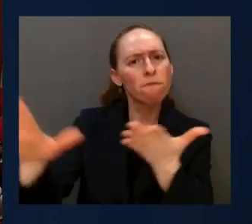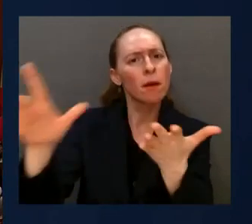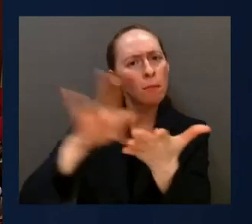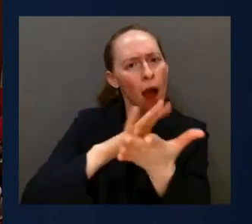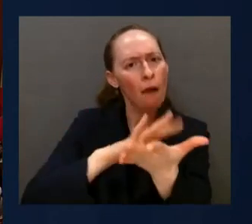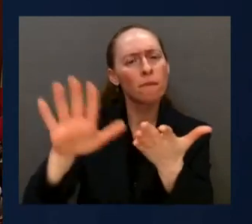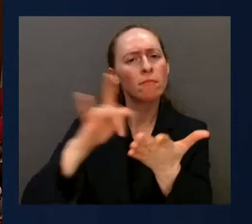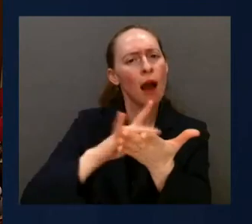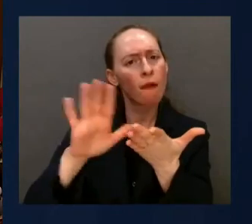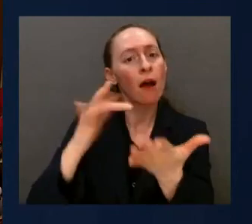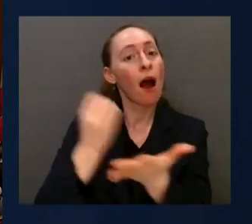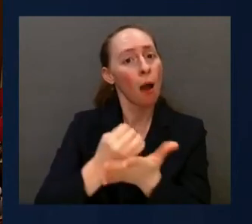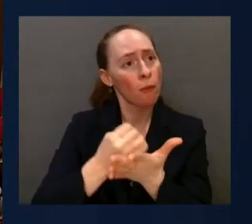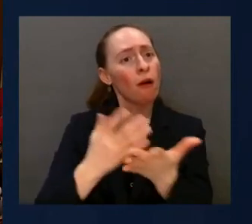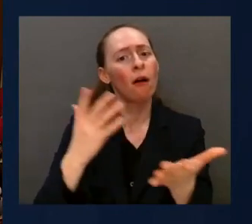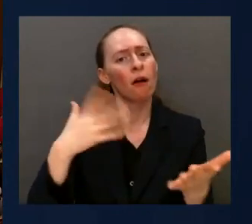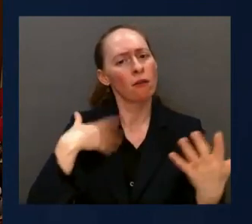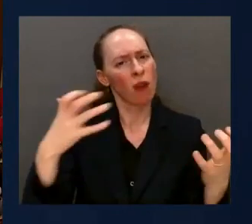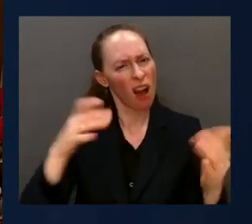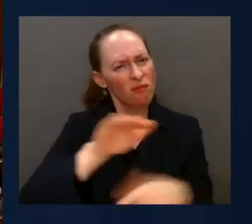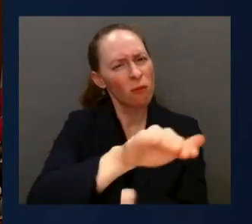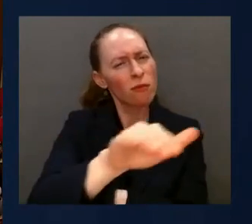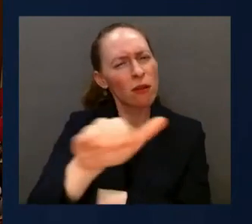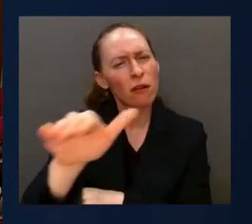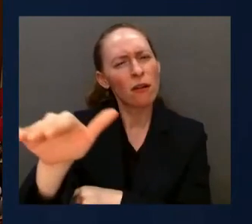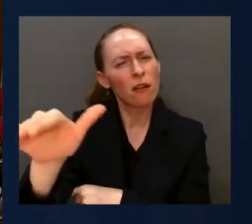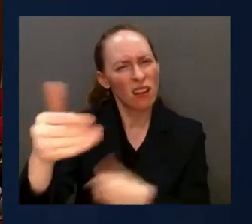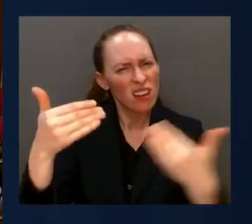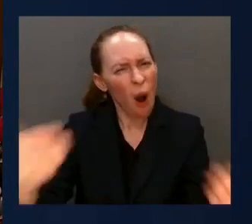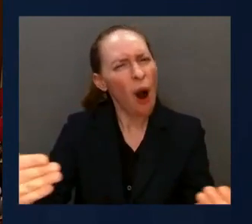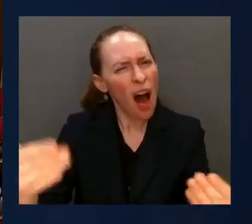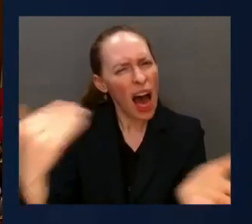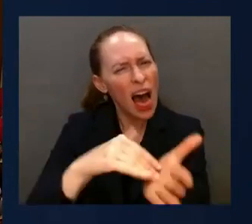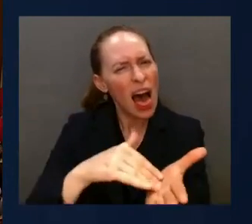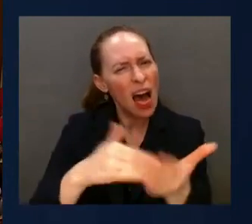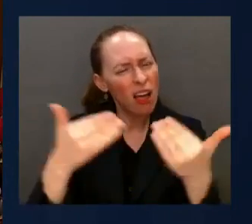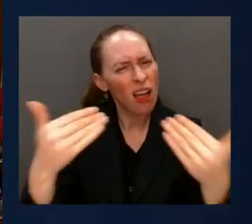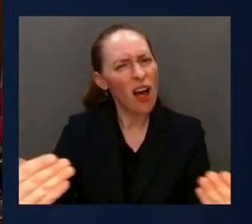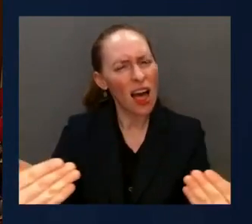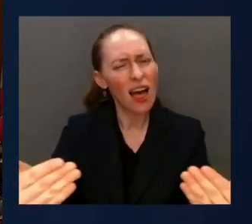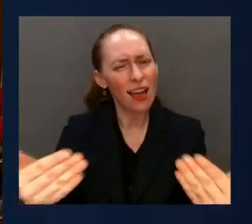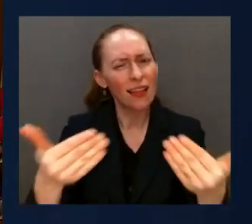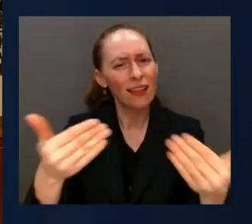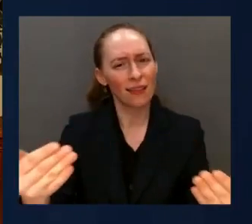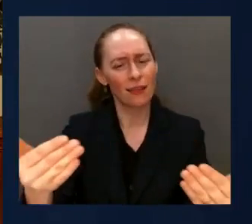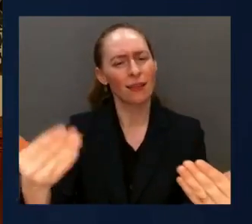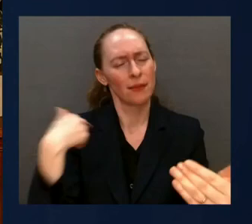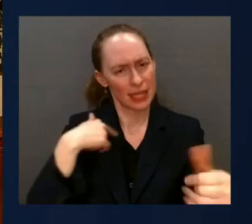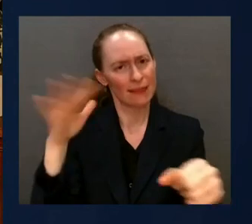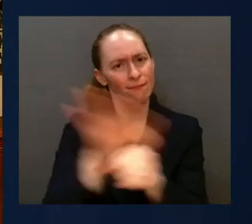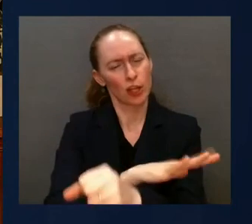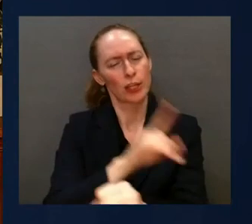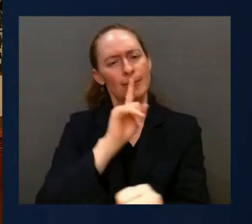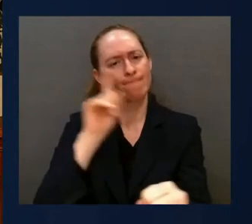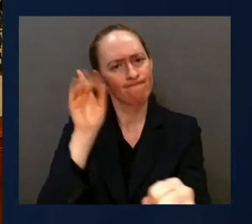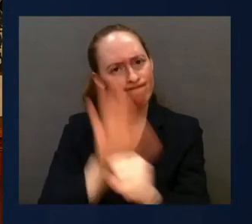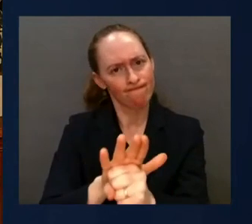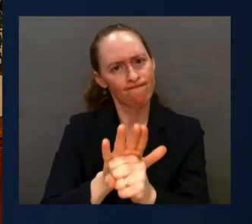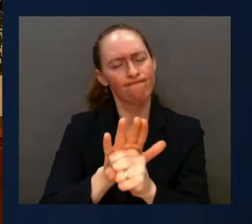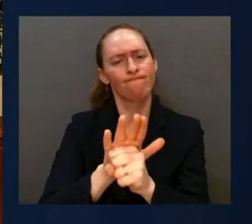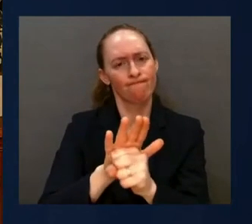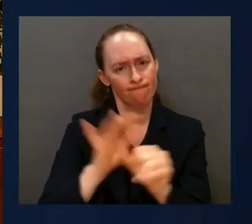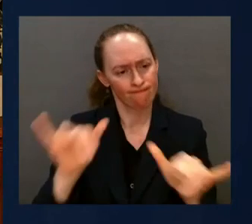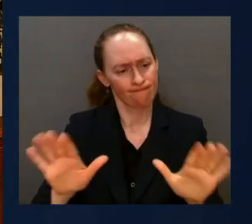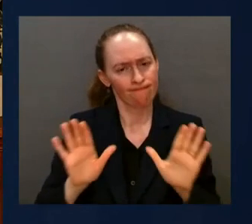suit. Let's commit here tonight to the full faith and credit of the United States of America will never, ever be questioned.